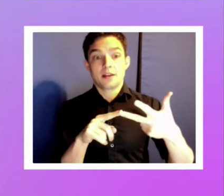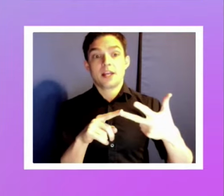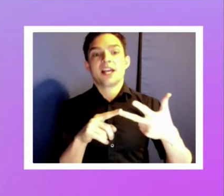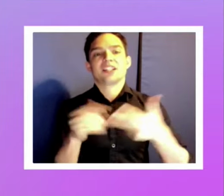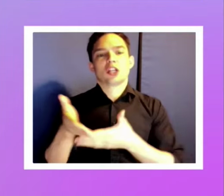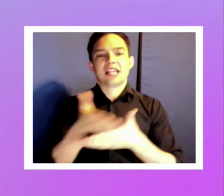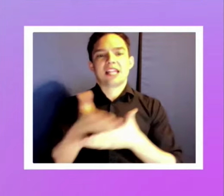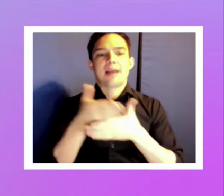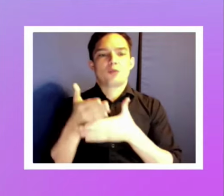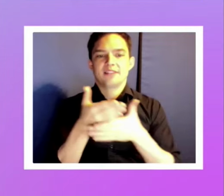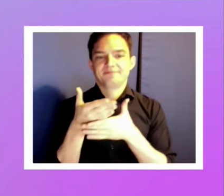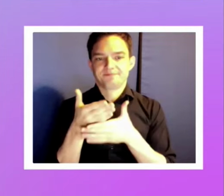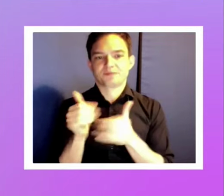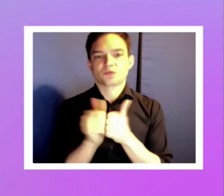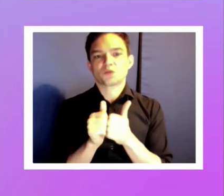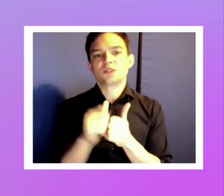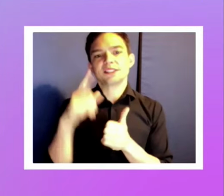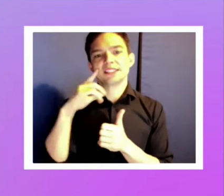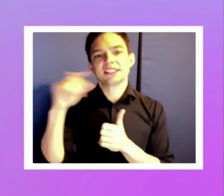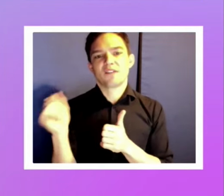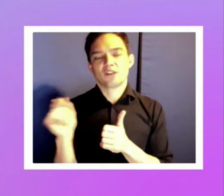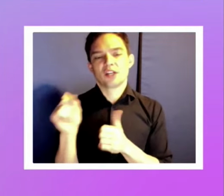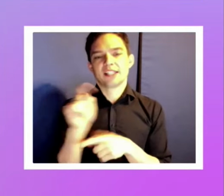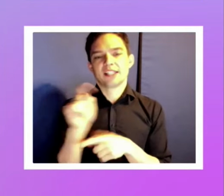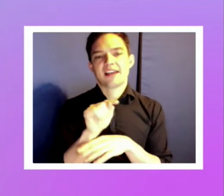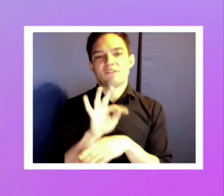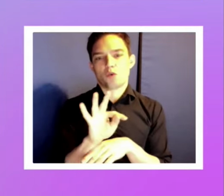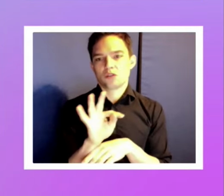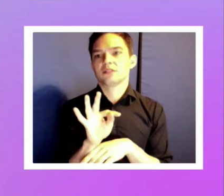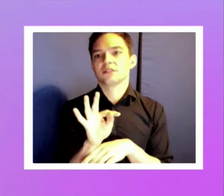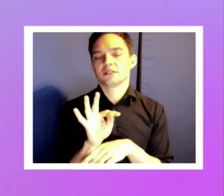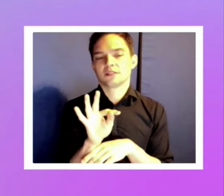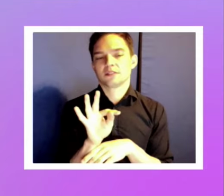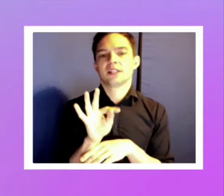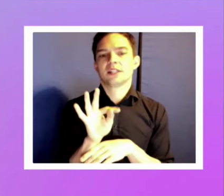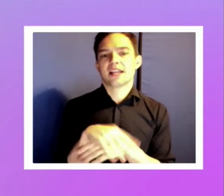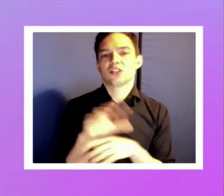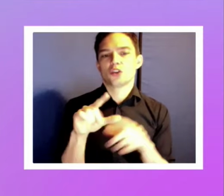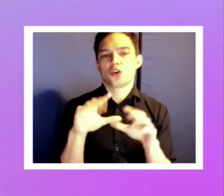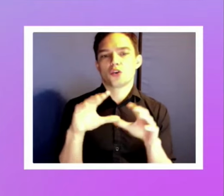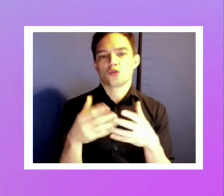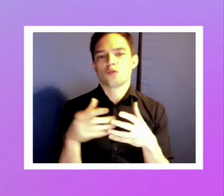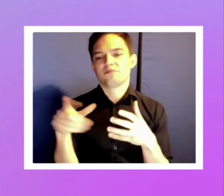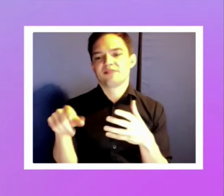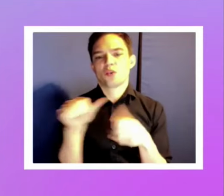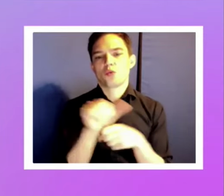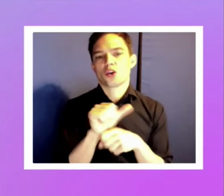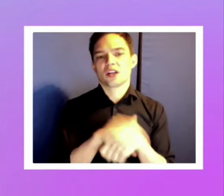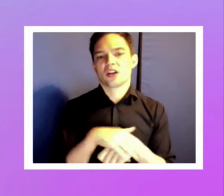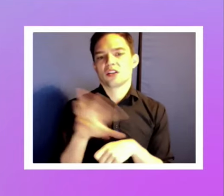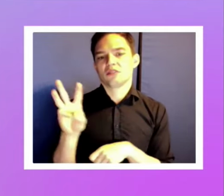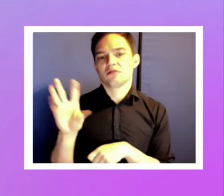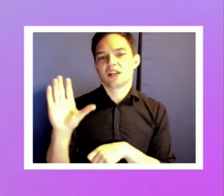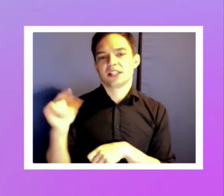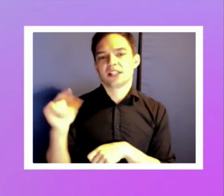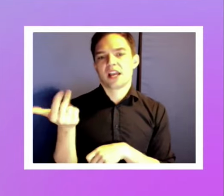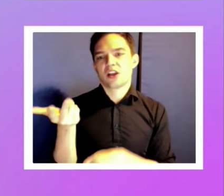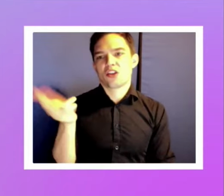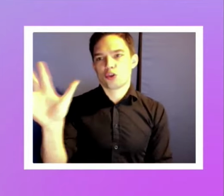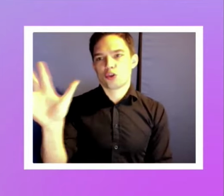collaborate with the Silver Task Force, which is a group that is currently working on WCAG 3.